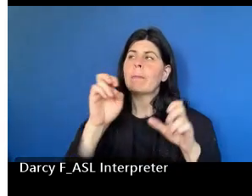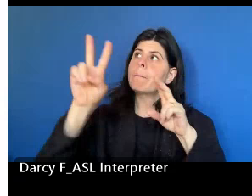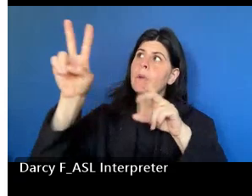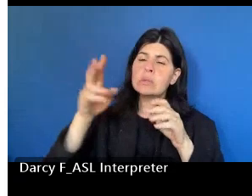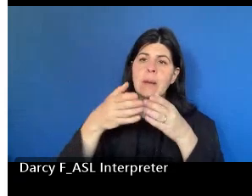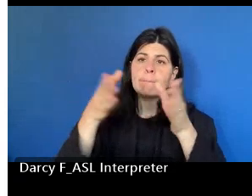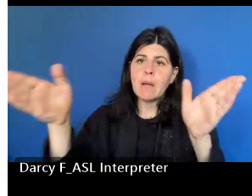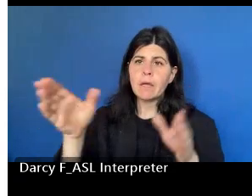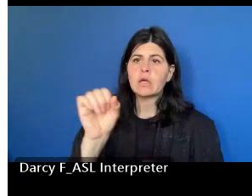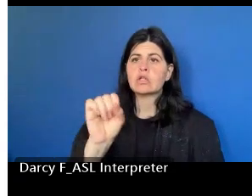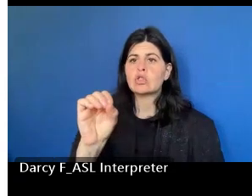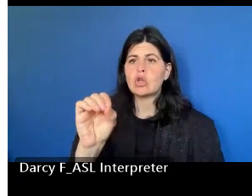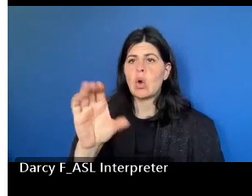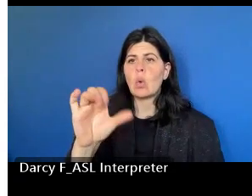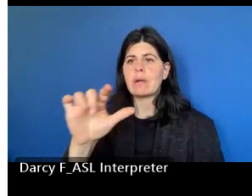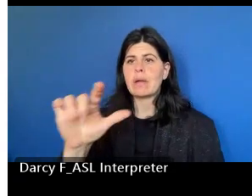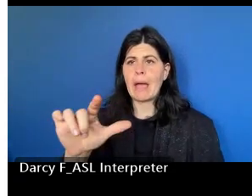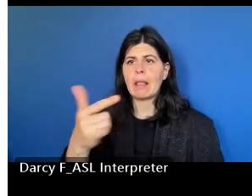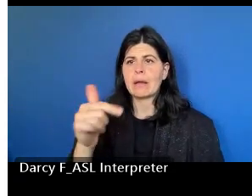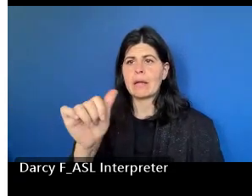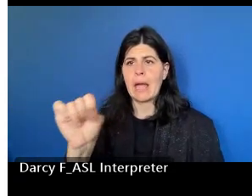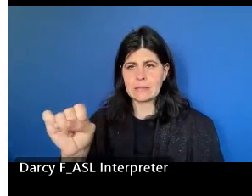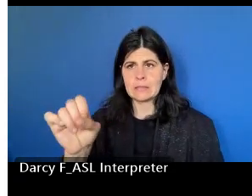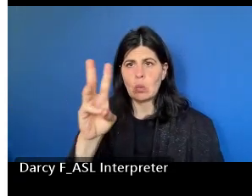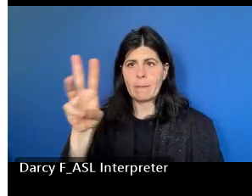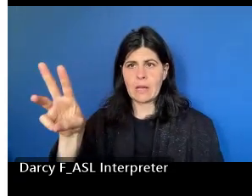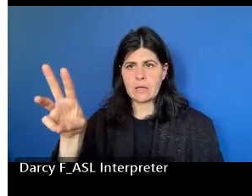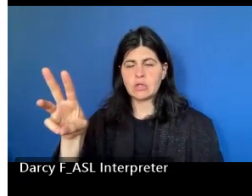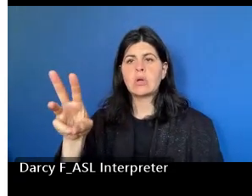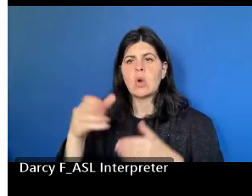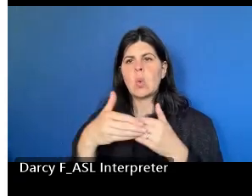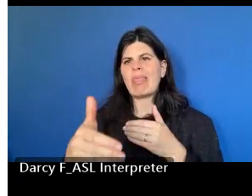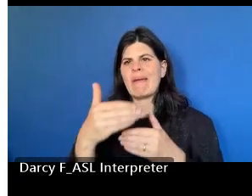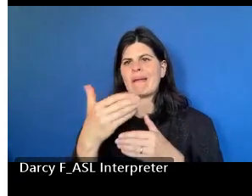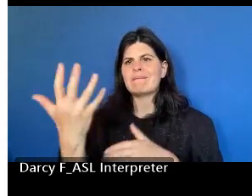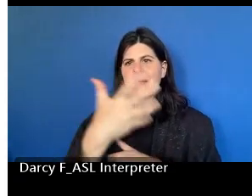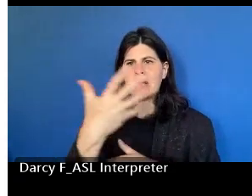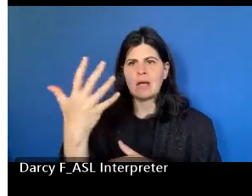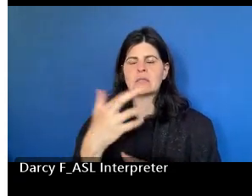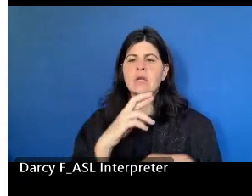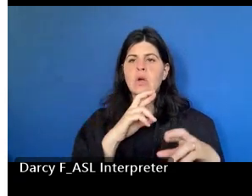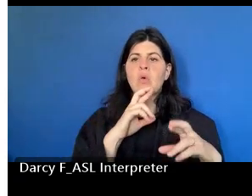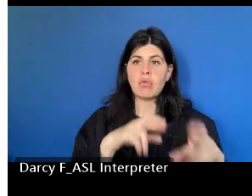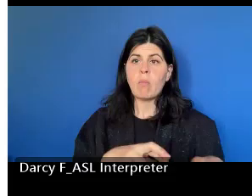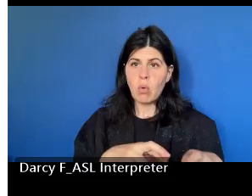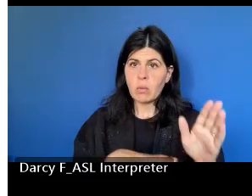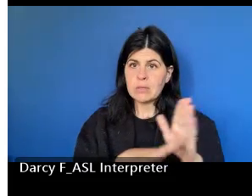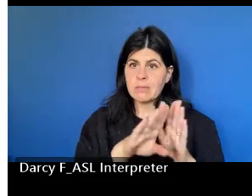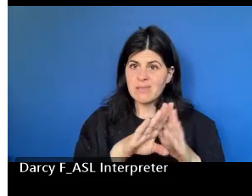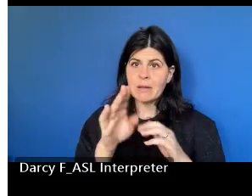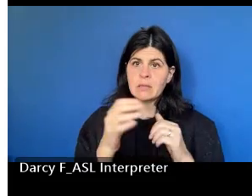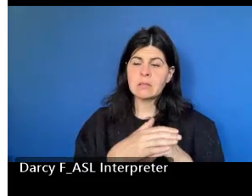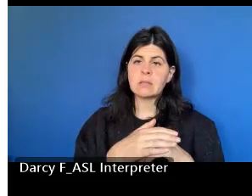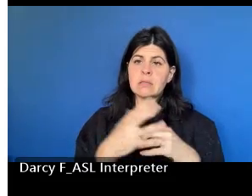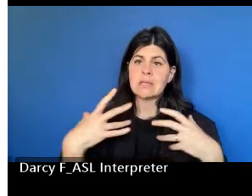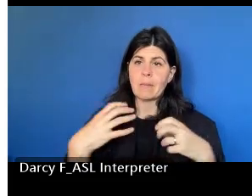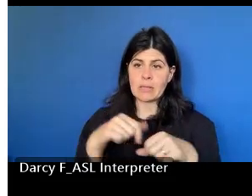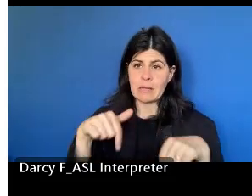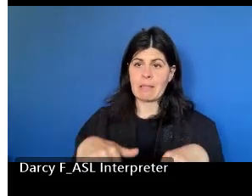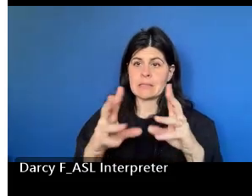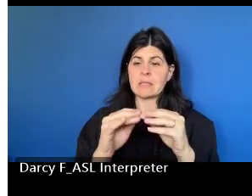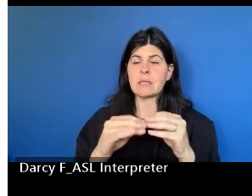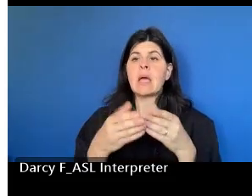on SoCalGas's webpage within 5 days. A report will be developed summarizing the session, and public comments will